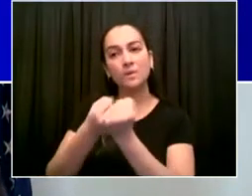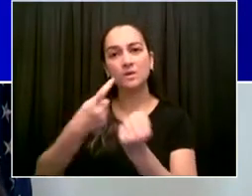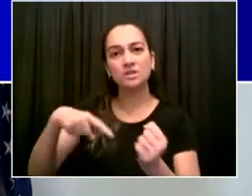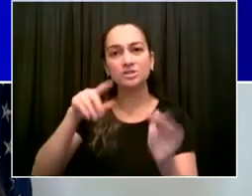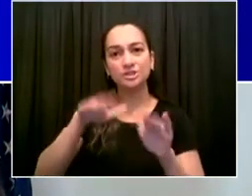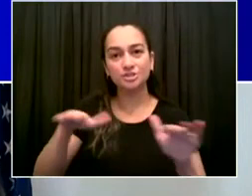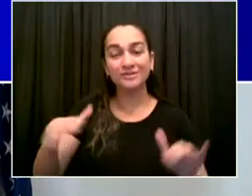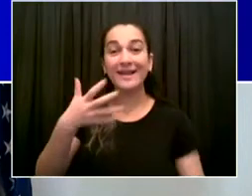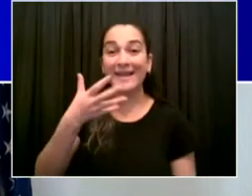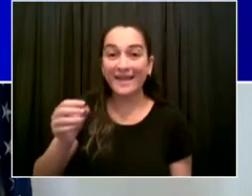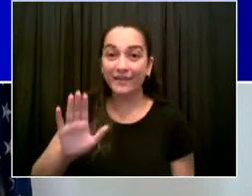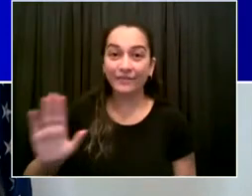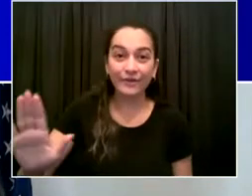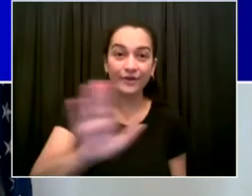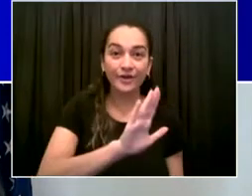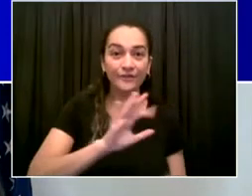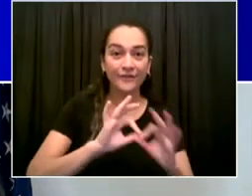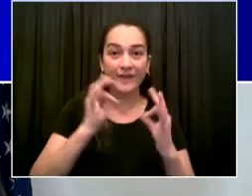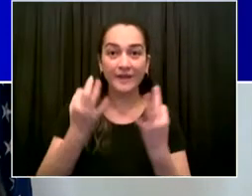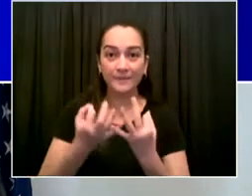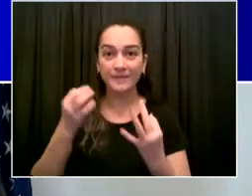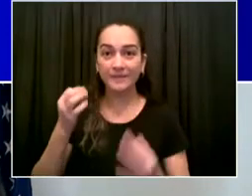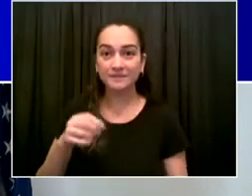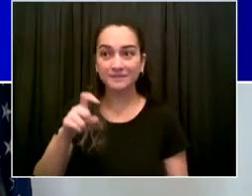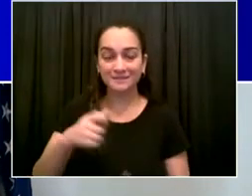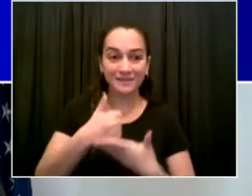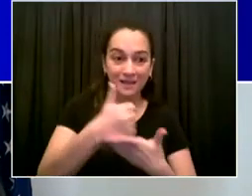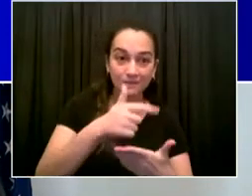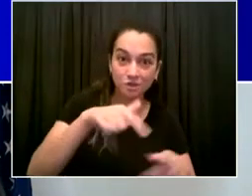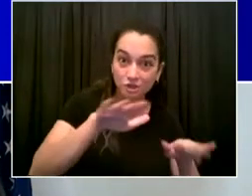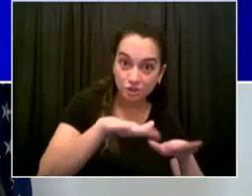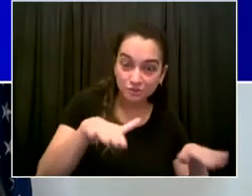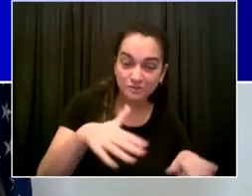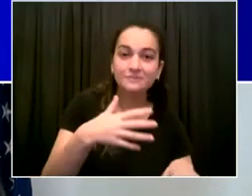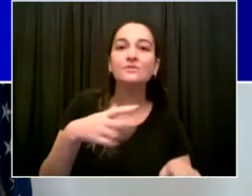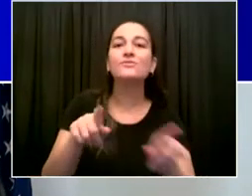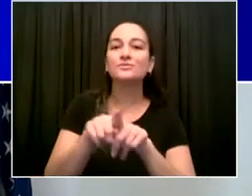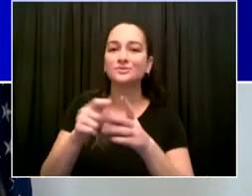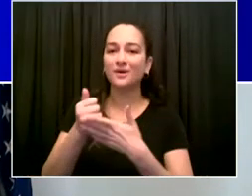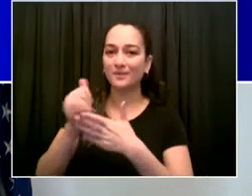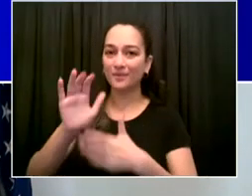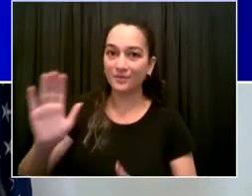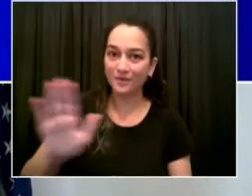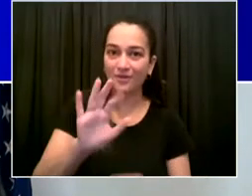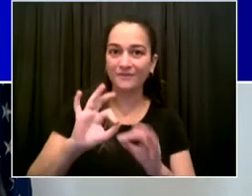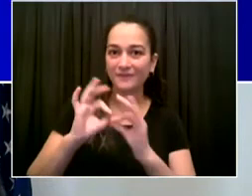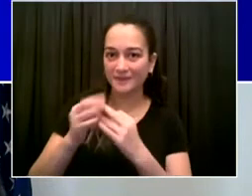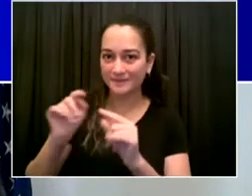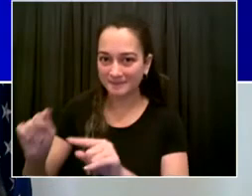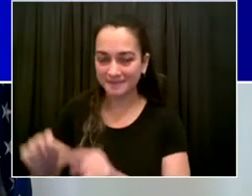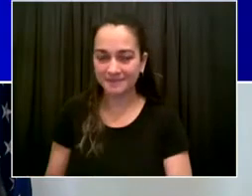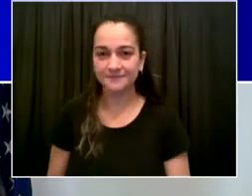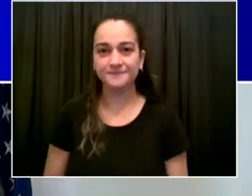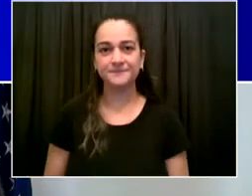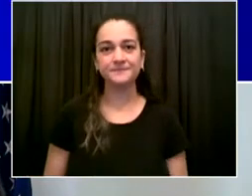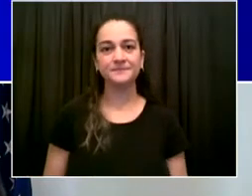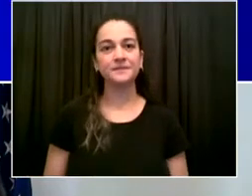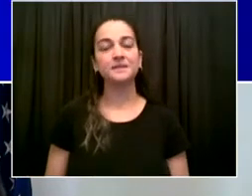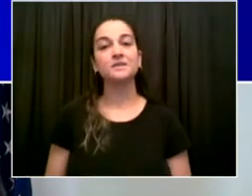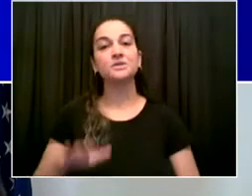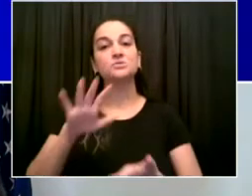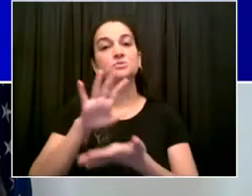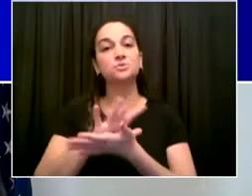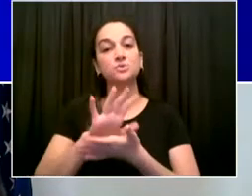help and didn't know where to turn. And this dialogue we're going to have this school year with families about mental health is going to be